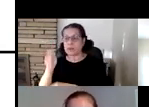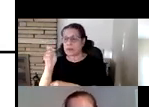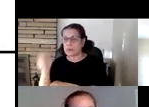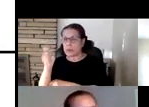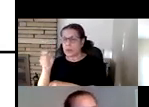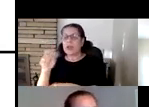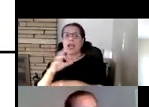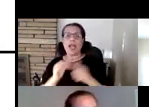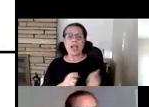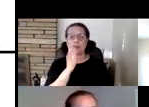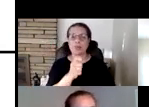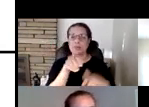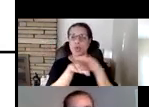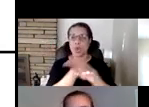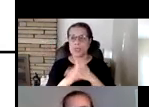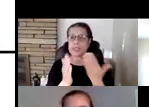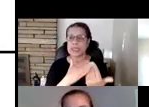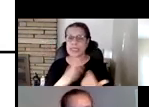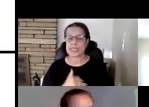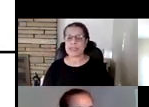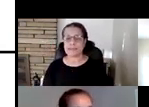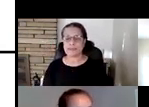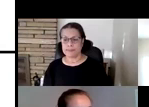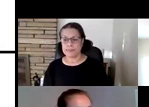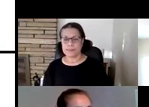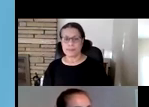system. And so if we go to the next slide,